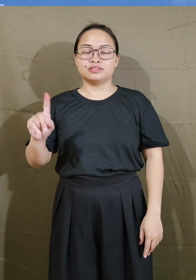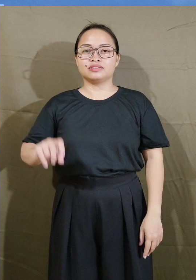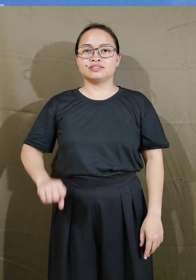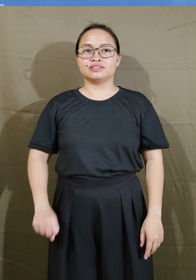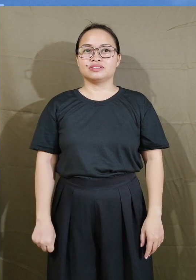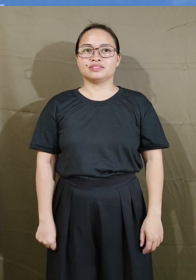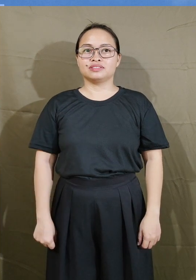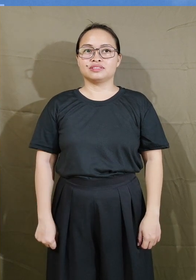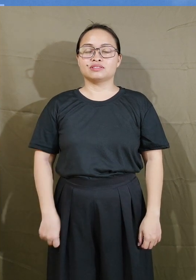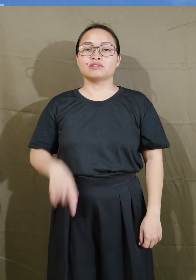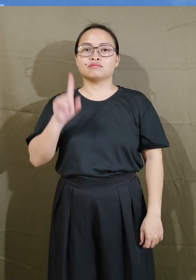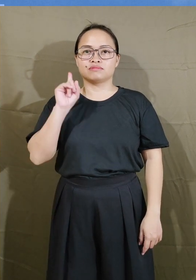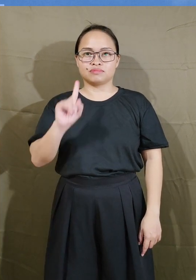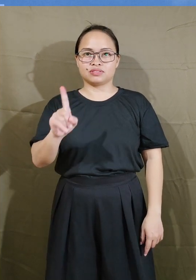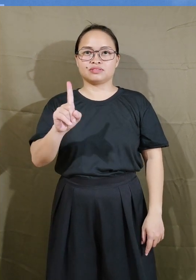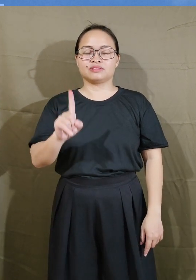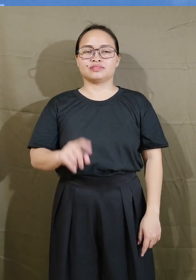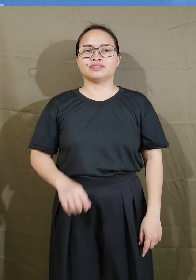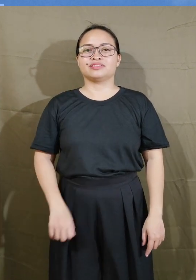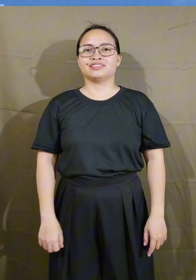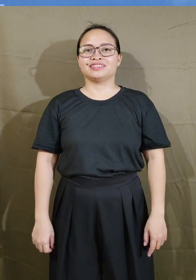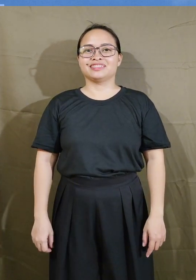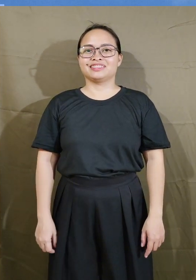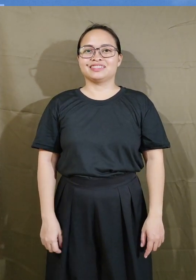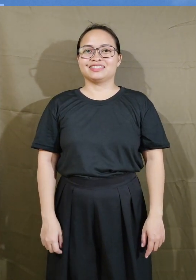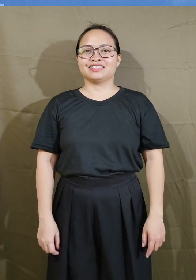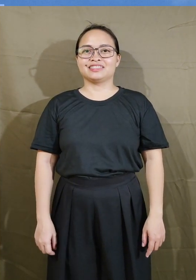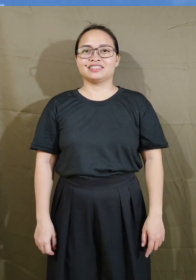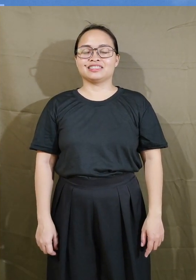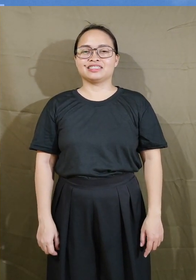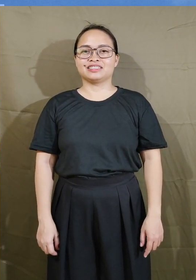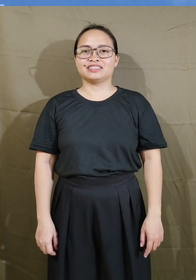1. We get 1.